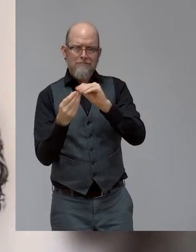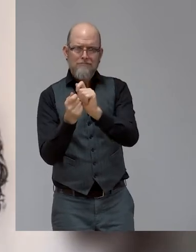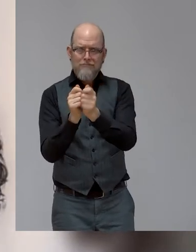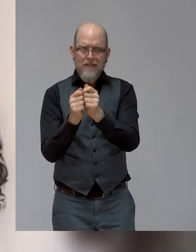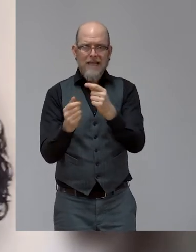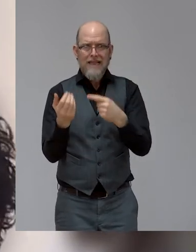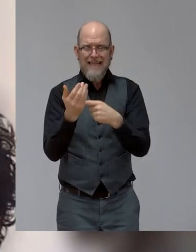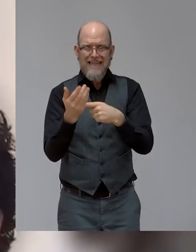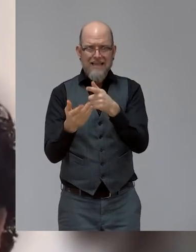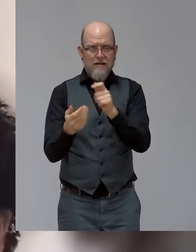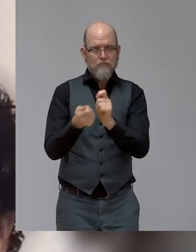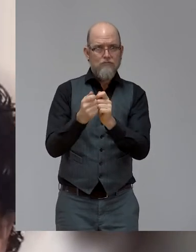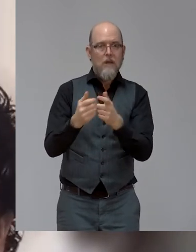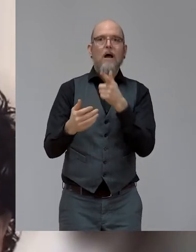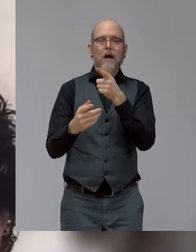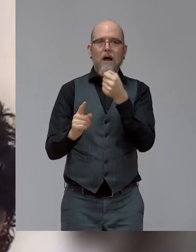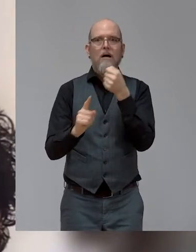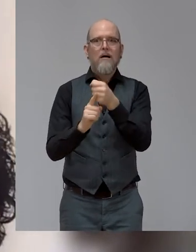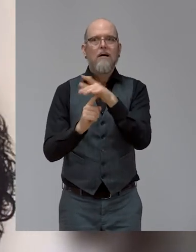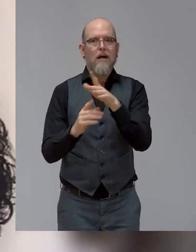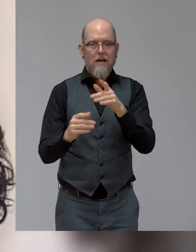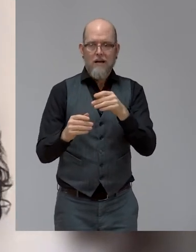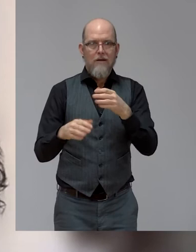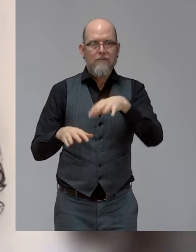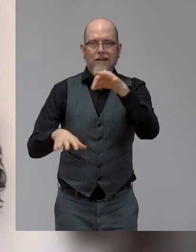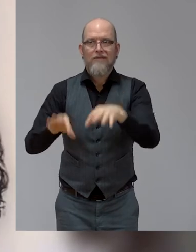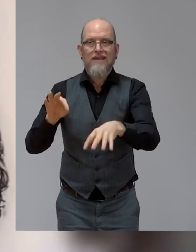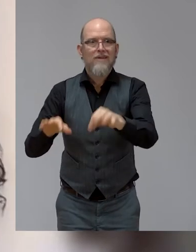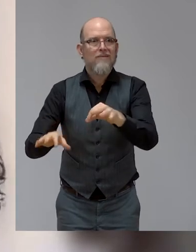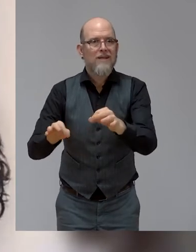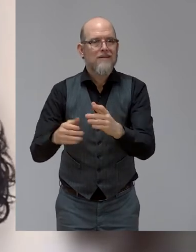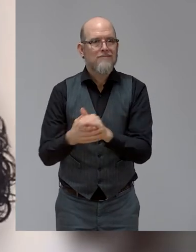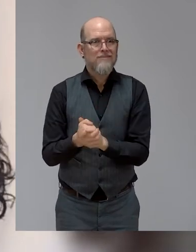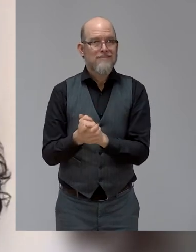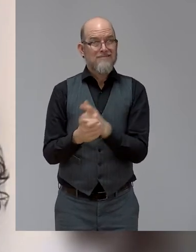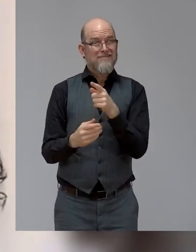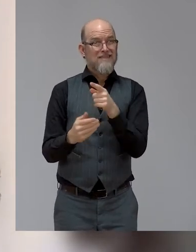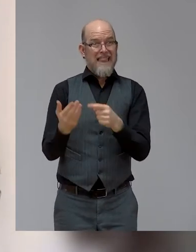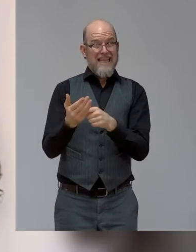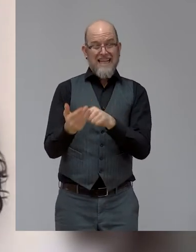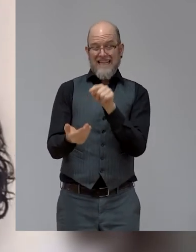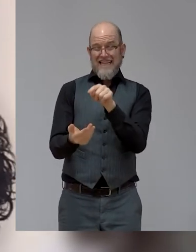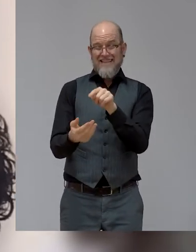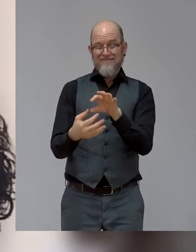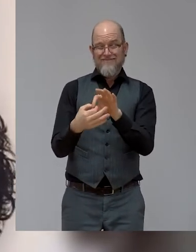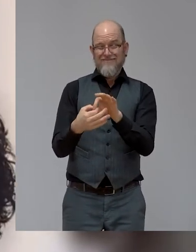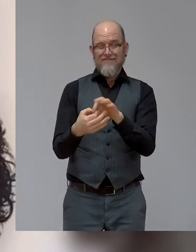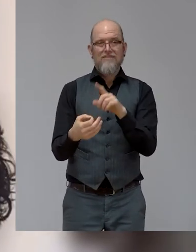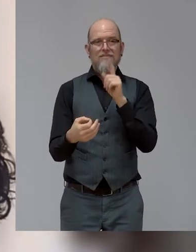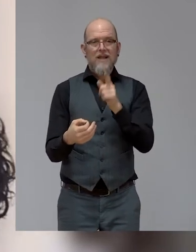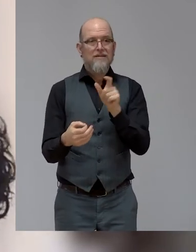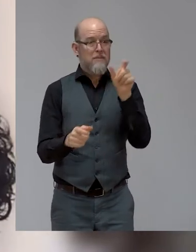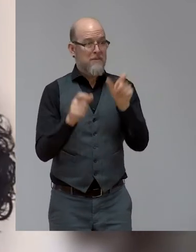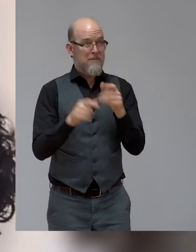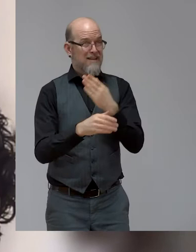disabilities. There is little evidence of technological solutions that have involved the perspective of people with disabilities